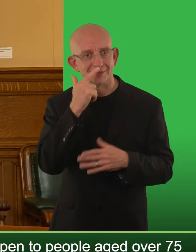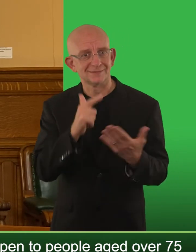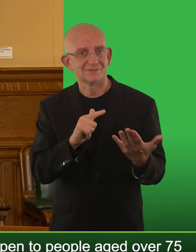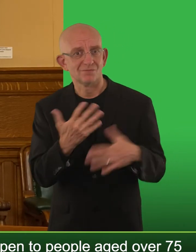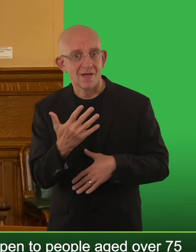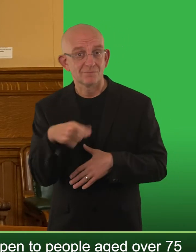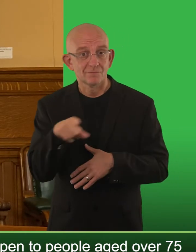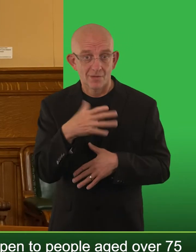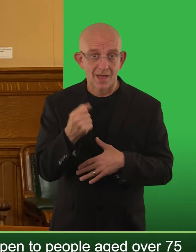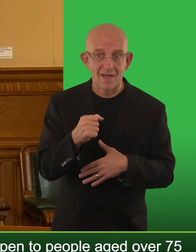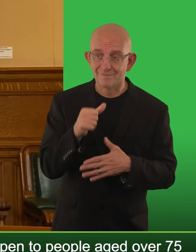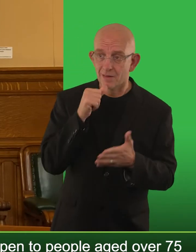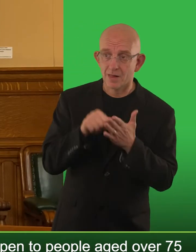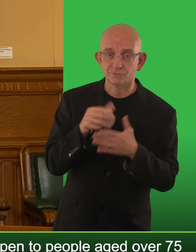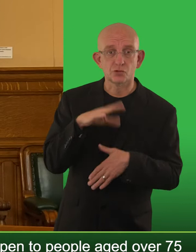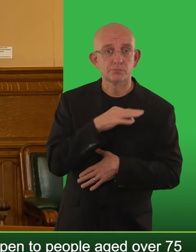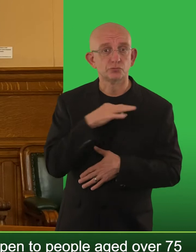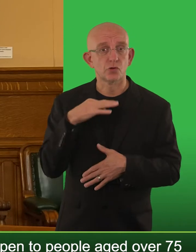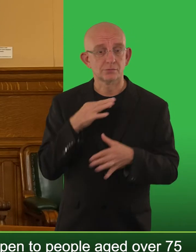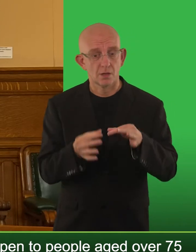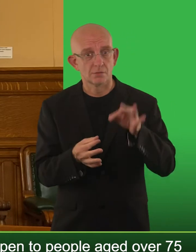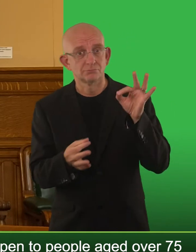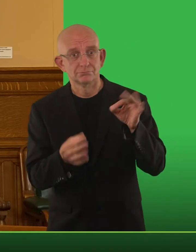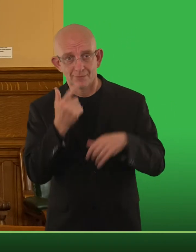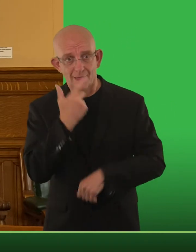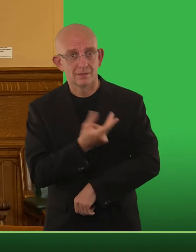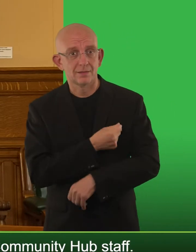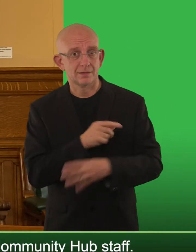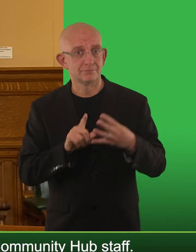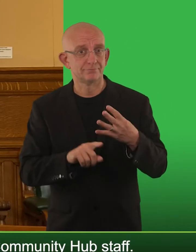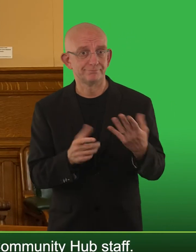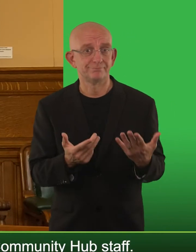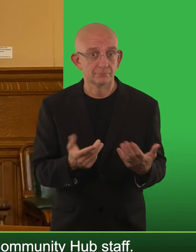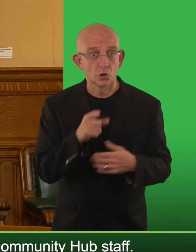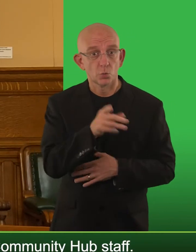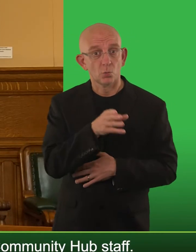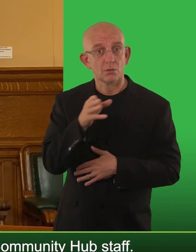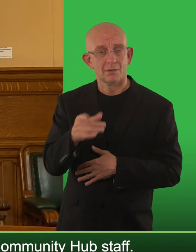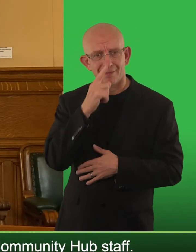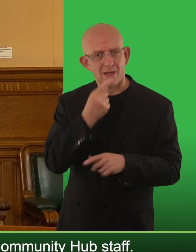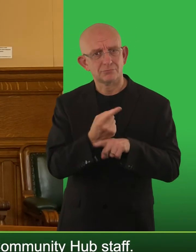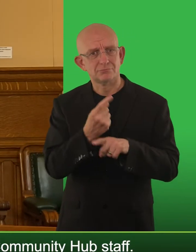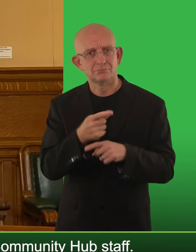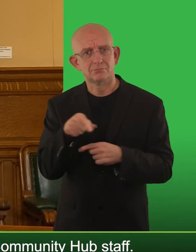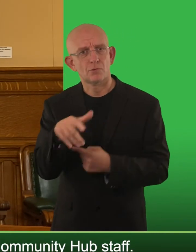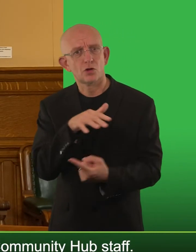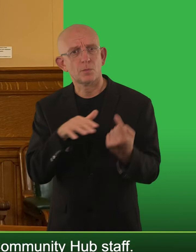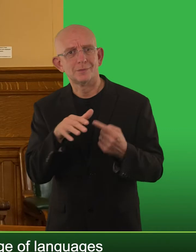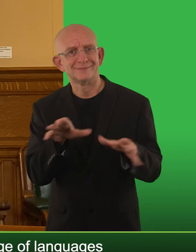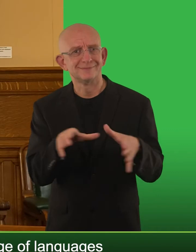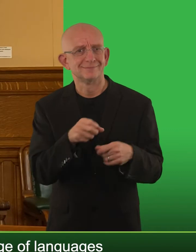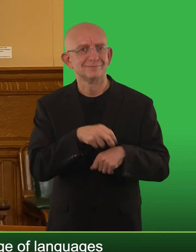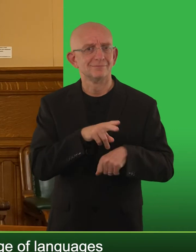over 75 and those with an eligibility letter from their doctor. Whilst you're there, you can talk to the community hub staff.